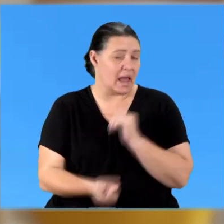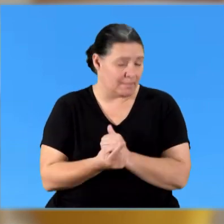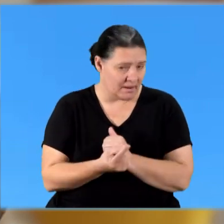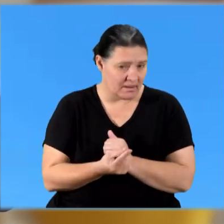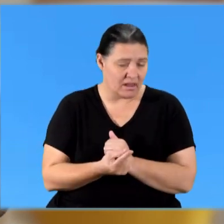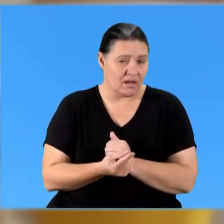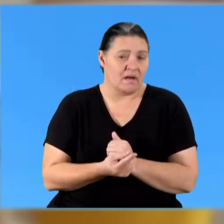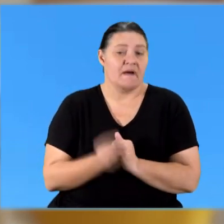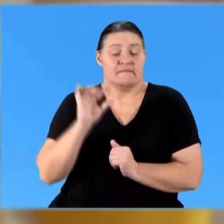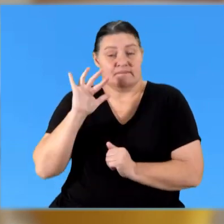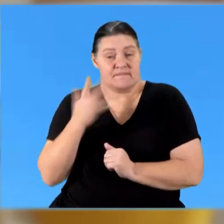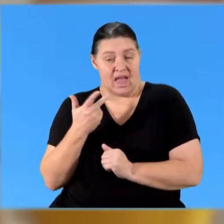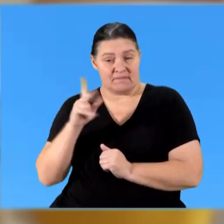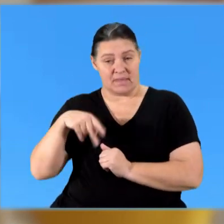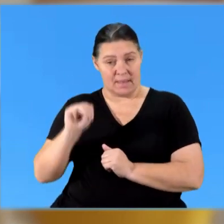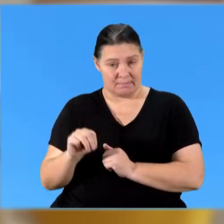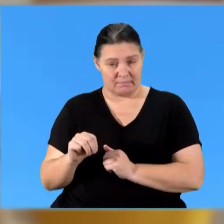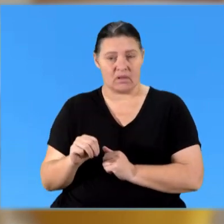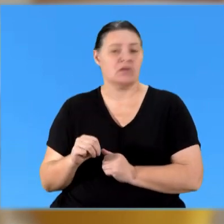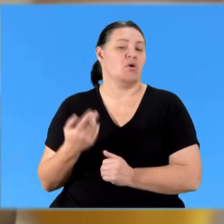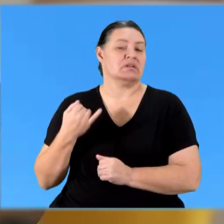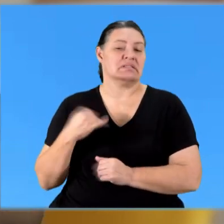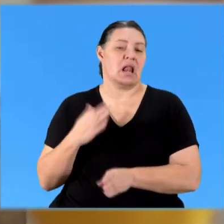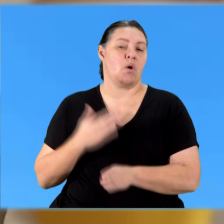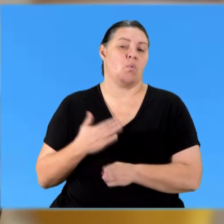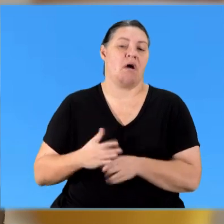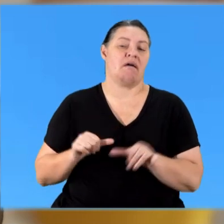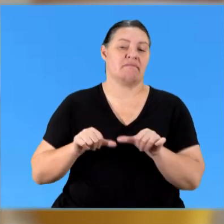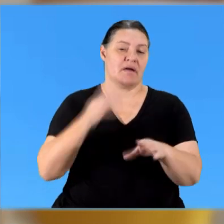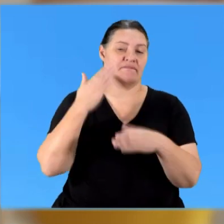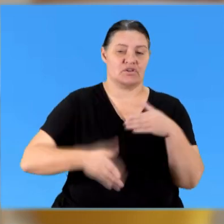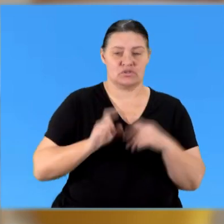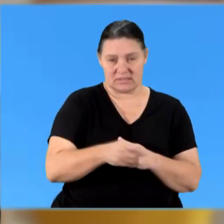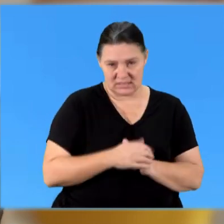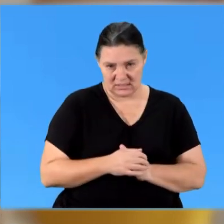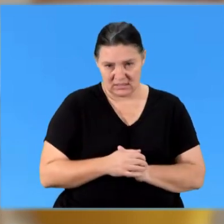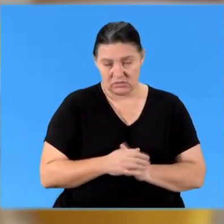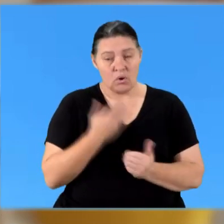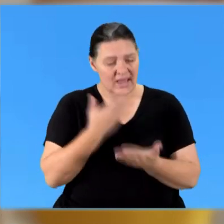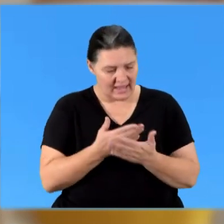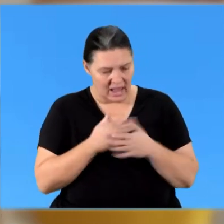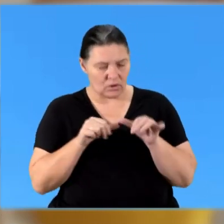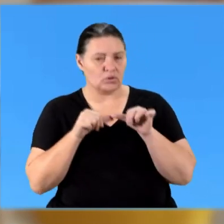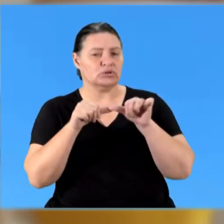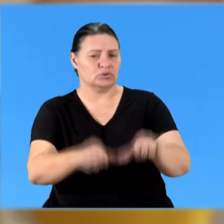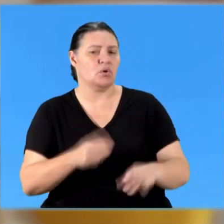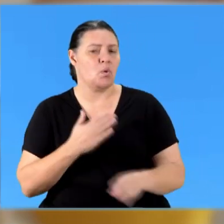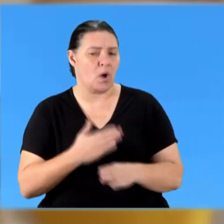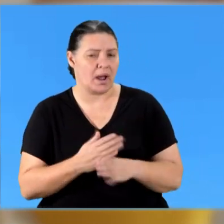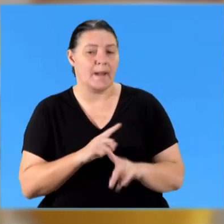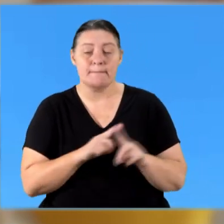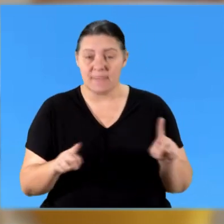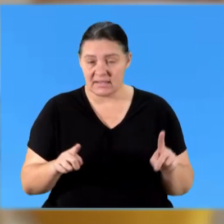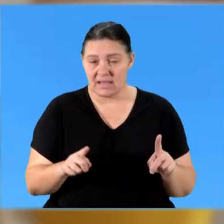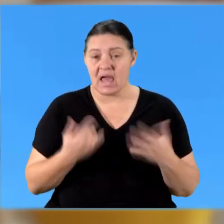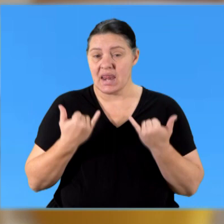happen that by the time you get to 5 p.m., there's still work to be completed. Then you can continue working, but you